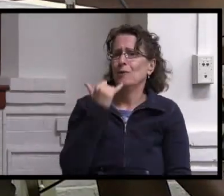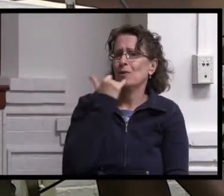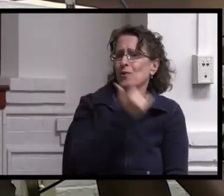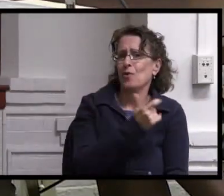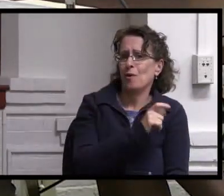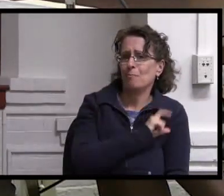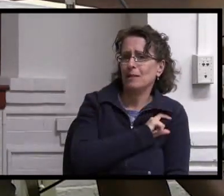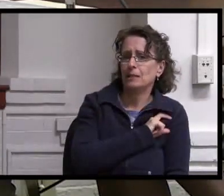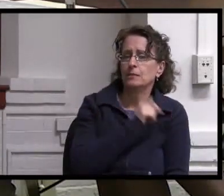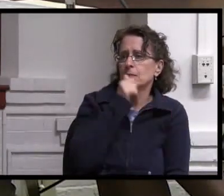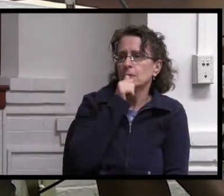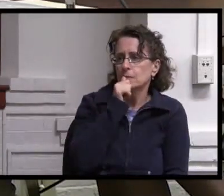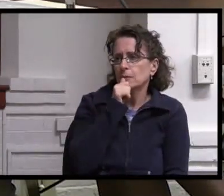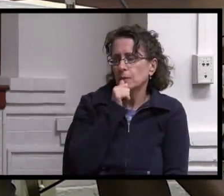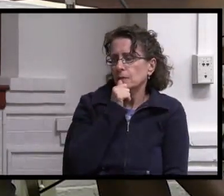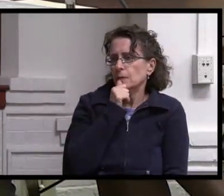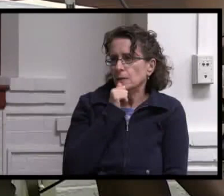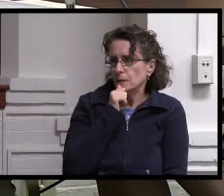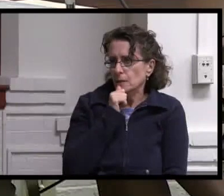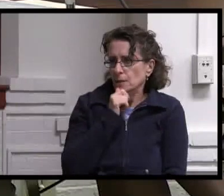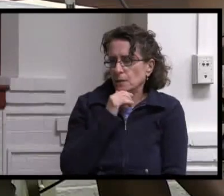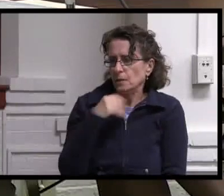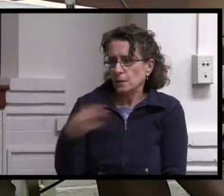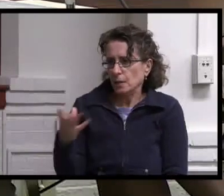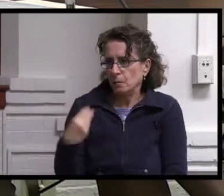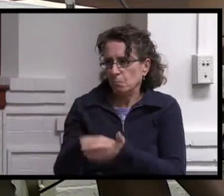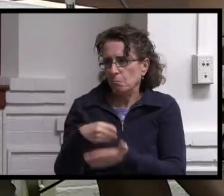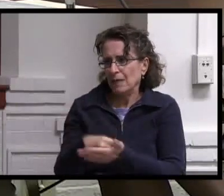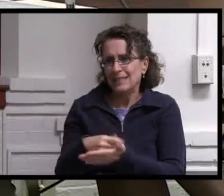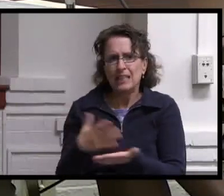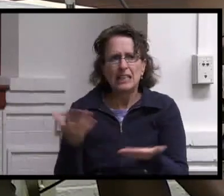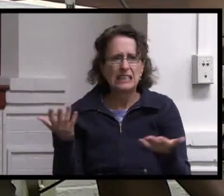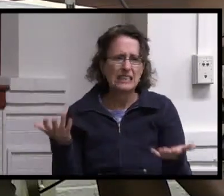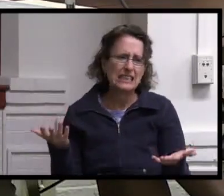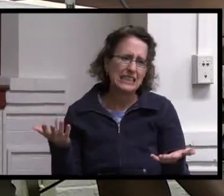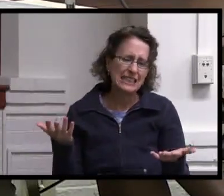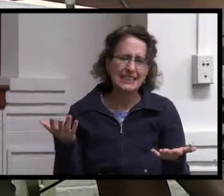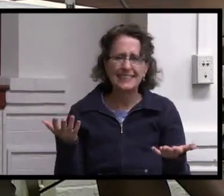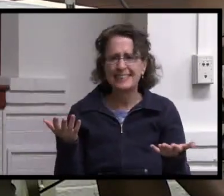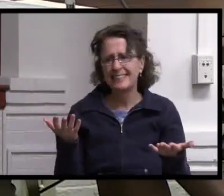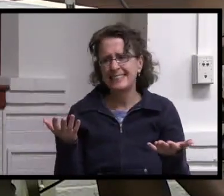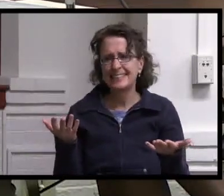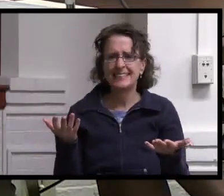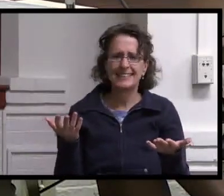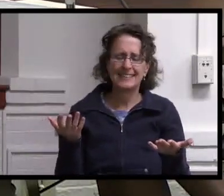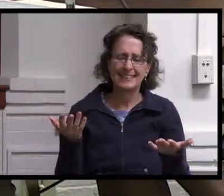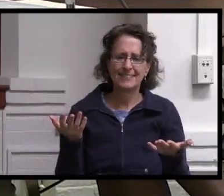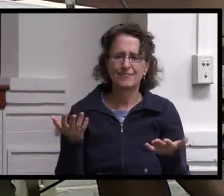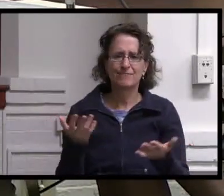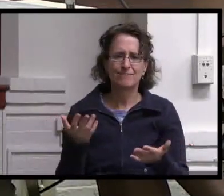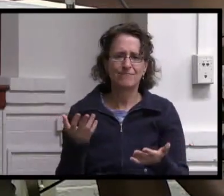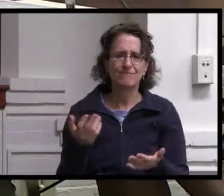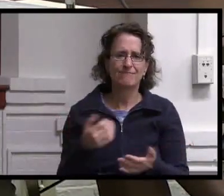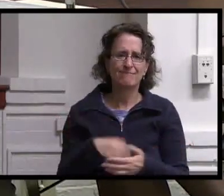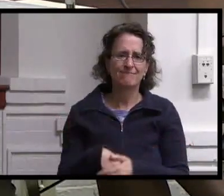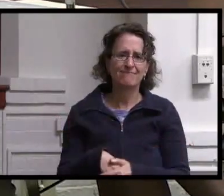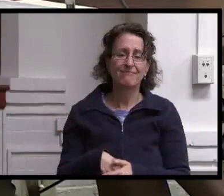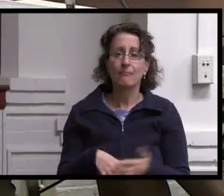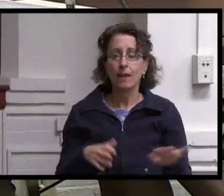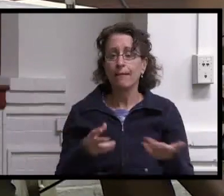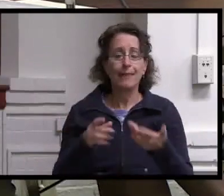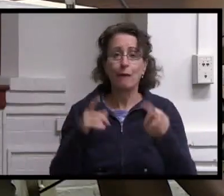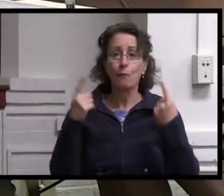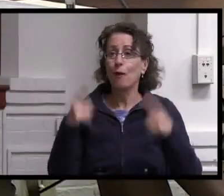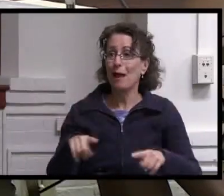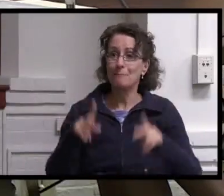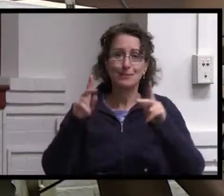they pretty much suffer in silence. And then we hear, you know, informally, yeah, you know, 2 weeks ago